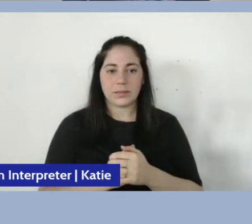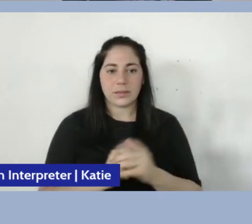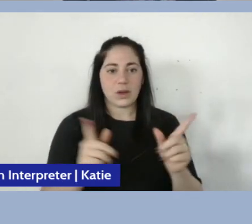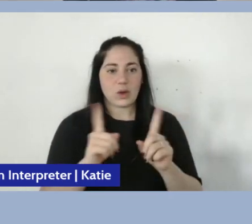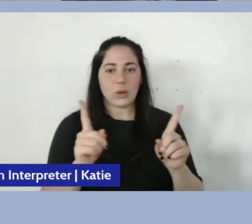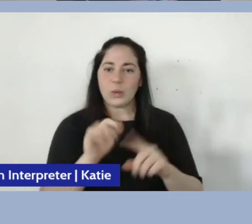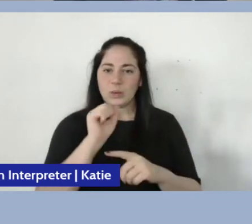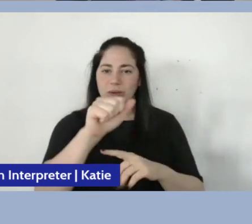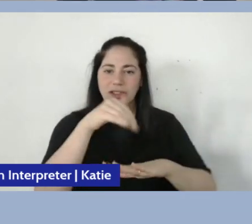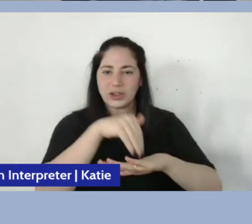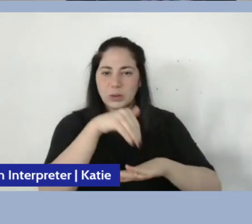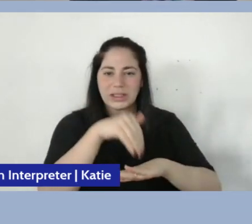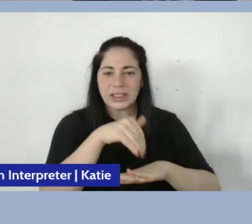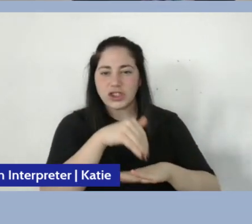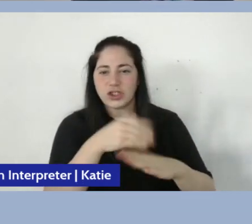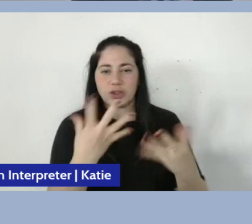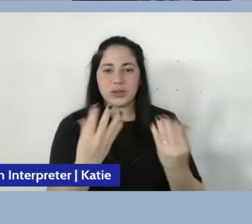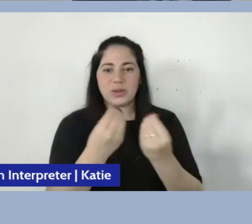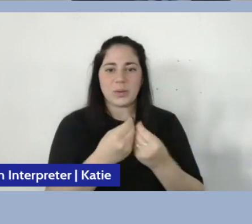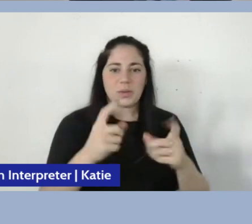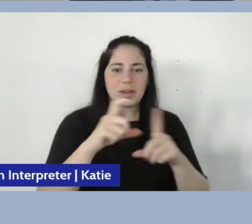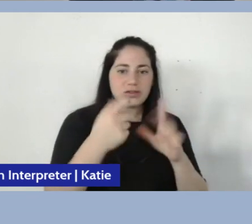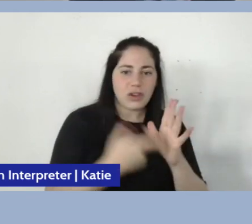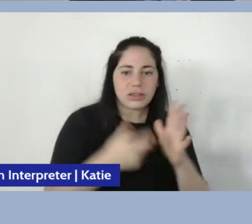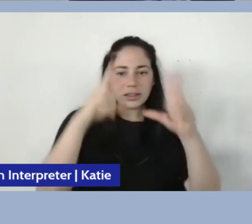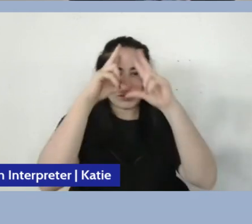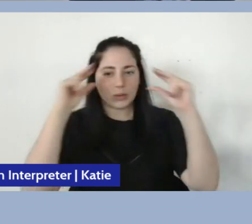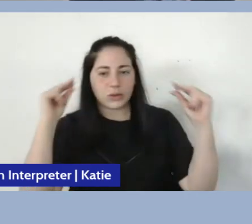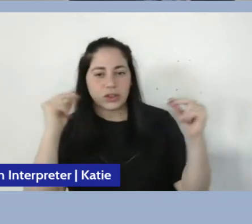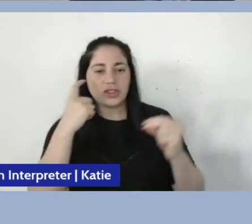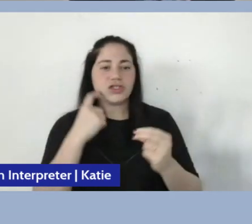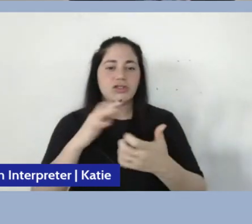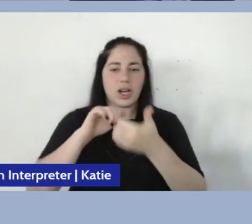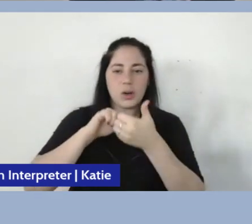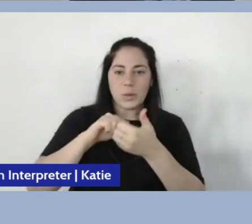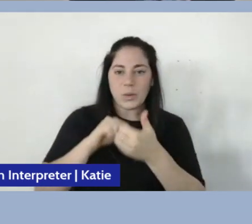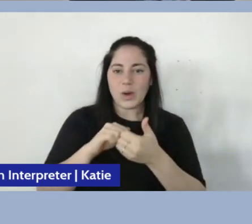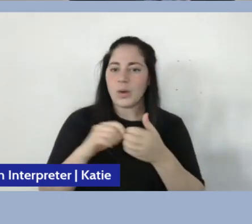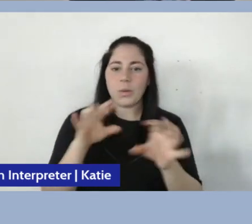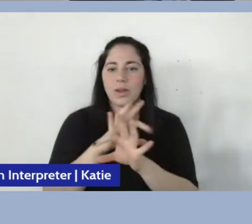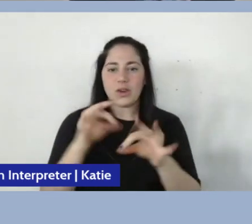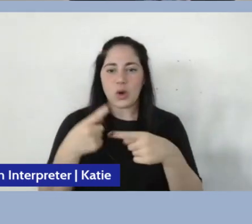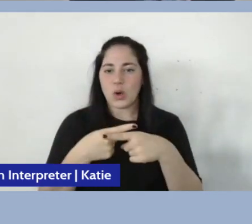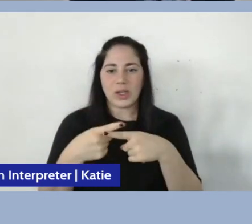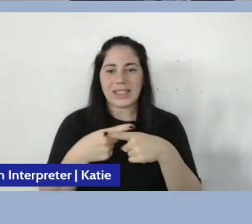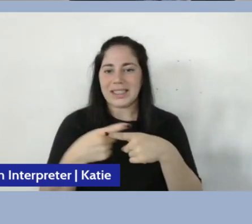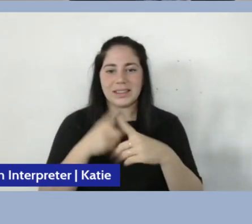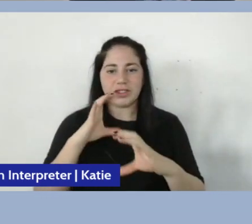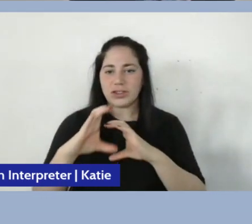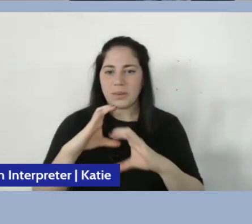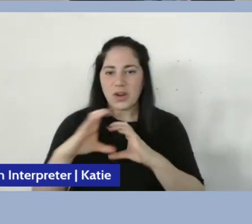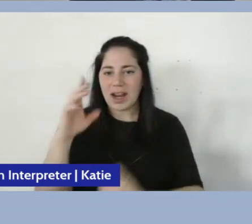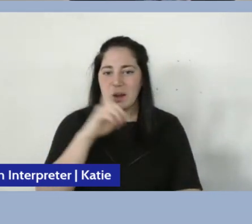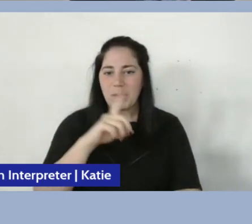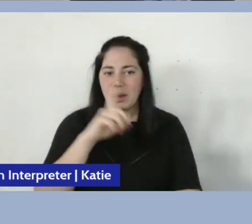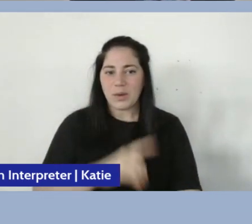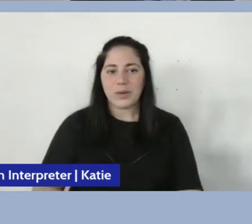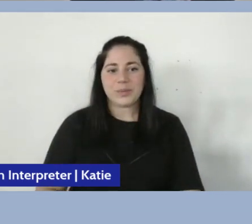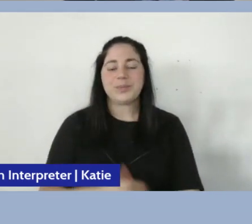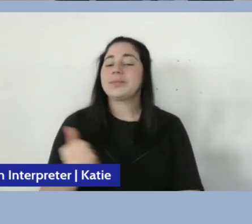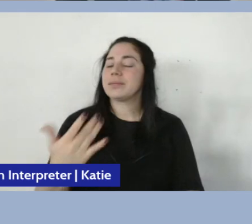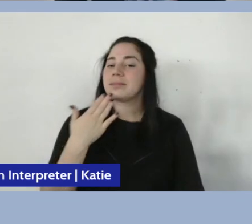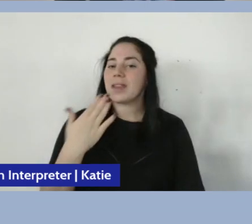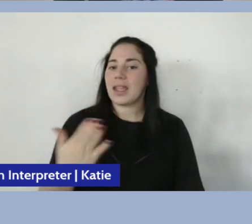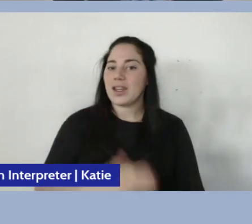that clinicians face when working with non-English speaking older people? Thanks, Lee Fay, and